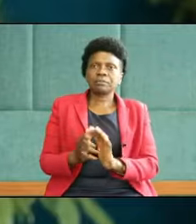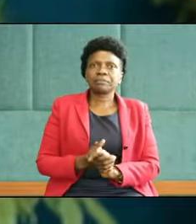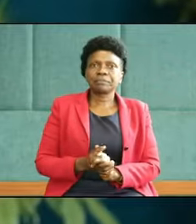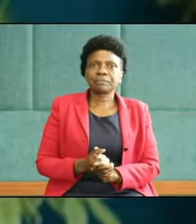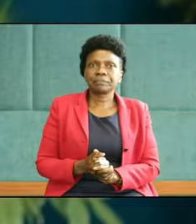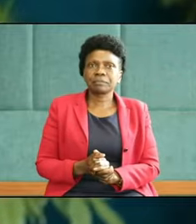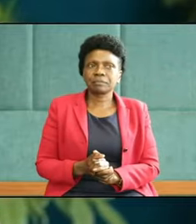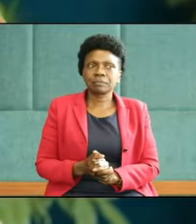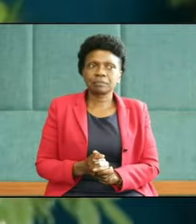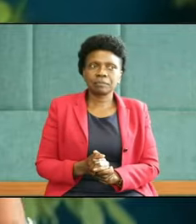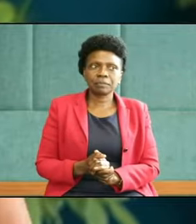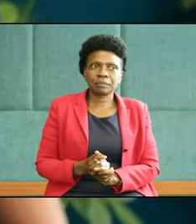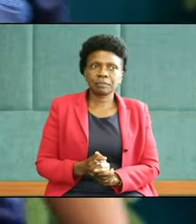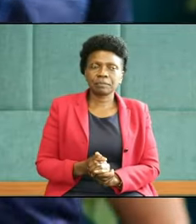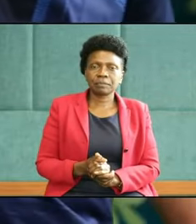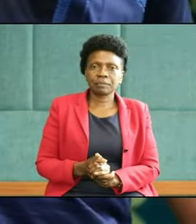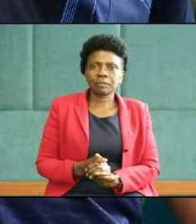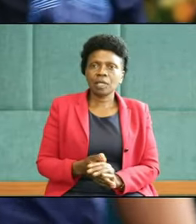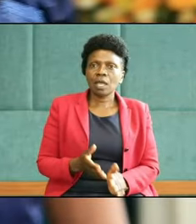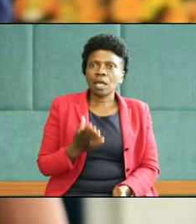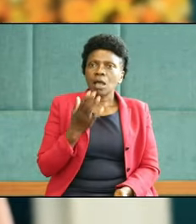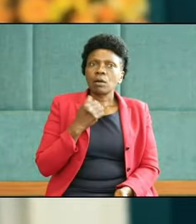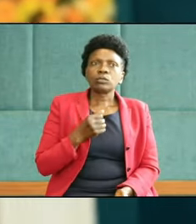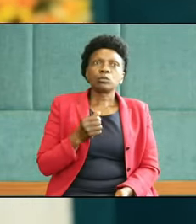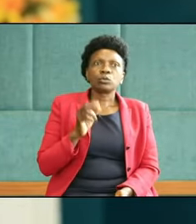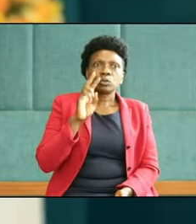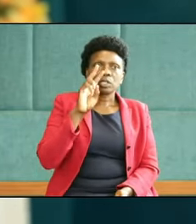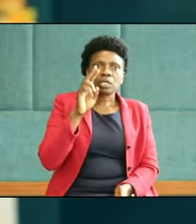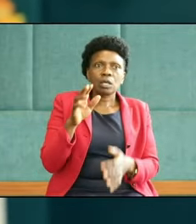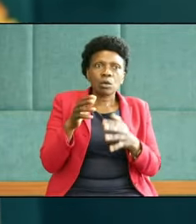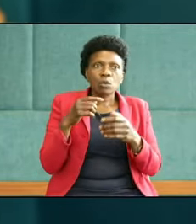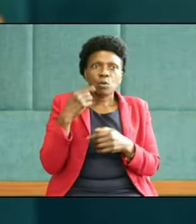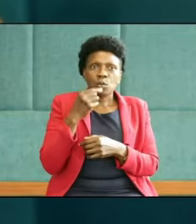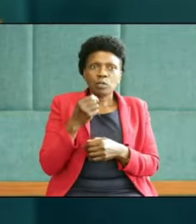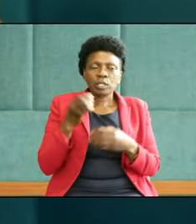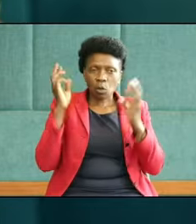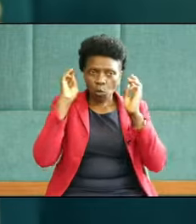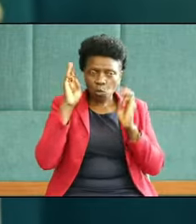Please, I'm not joking. Please, I want to give some money. Please raise up your hand.